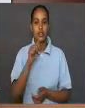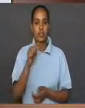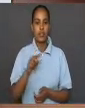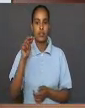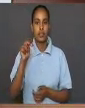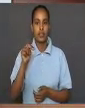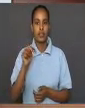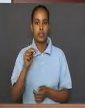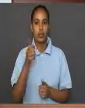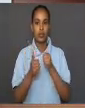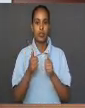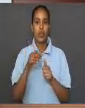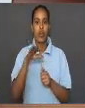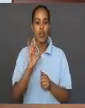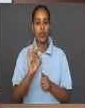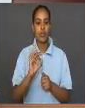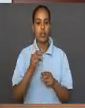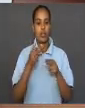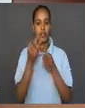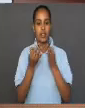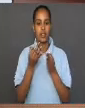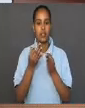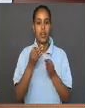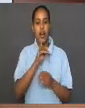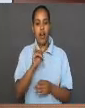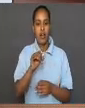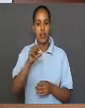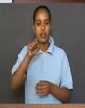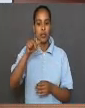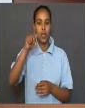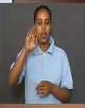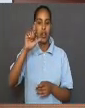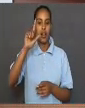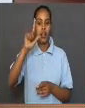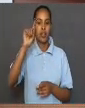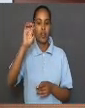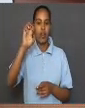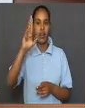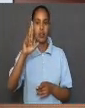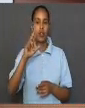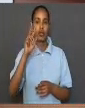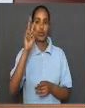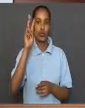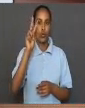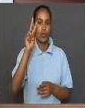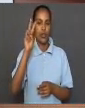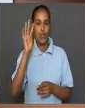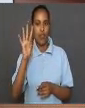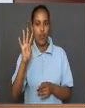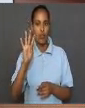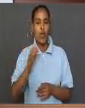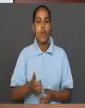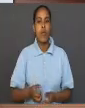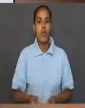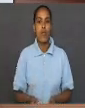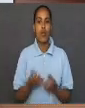Zinc, which is often referred to as spelter, is the 24th